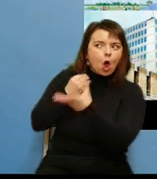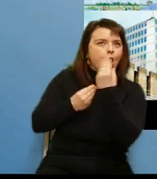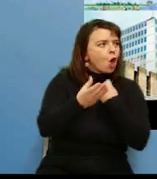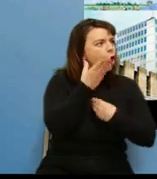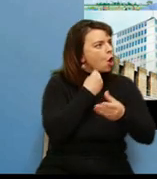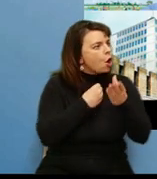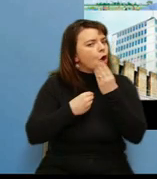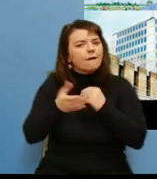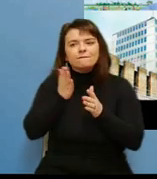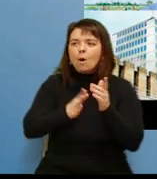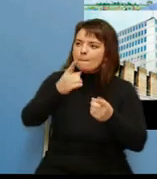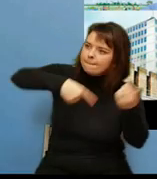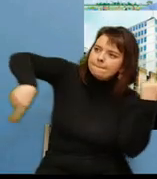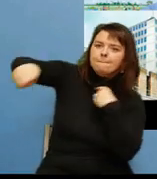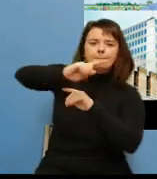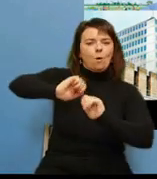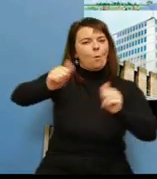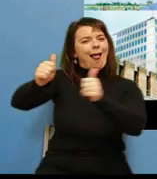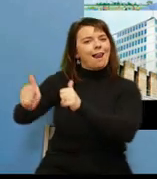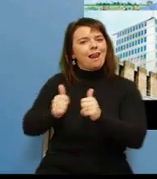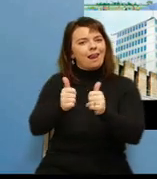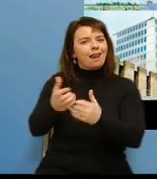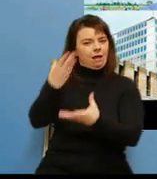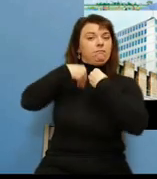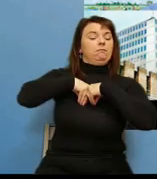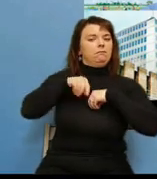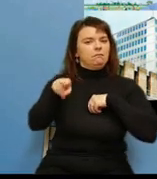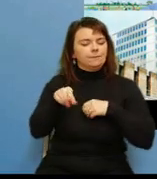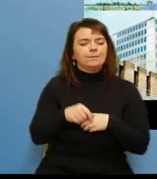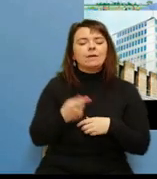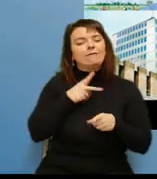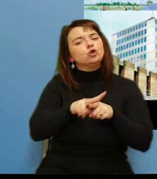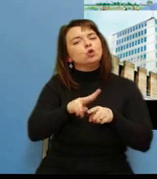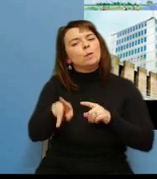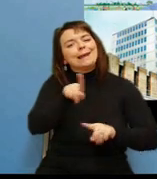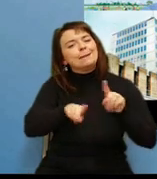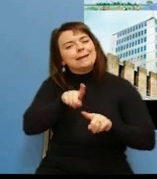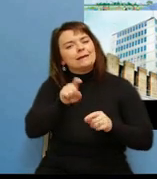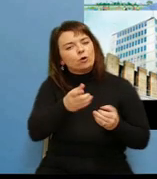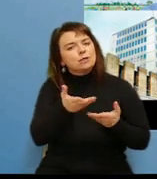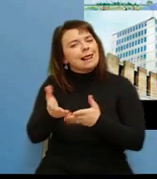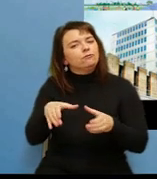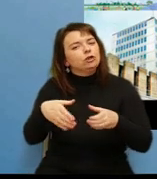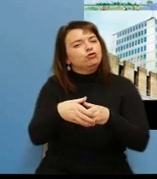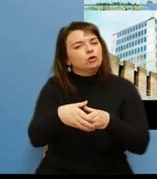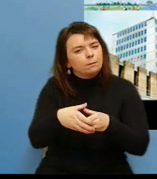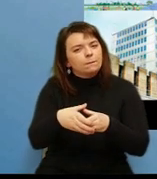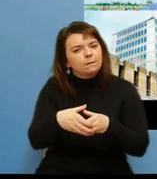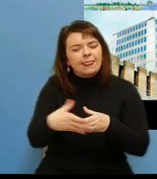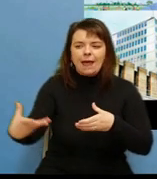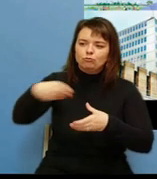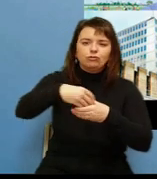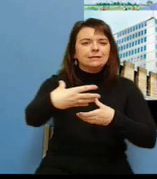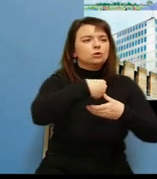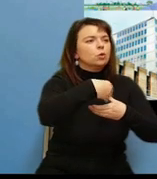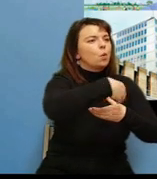from everyone who is doing well. We've got our 2 weekly meetings, which is the delivery group, which brings